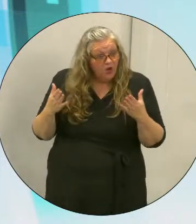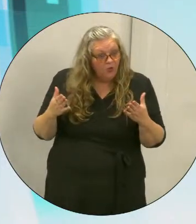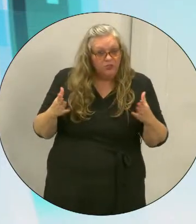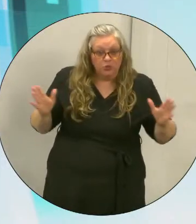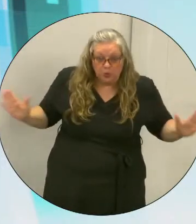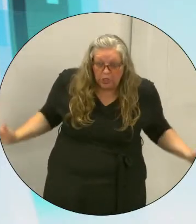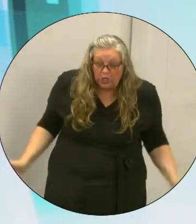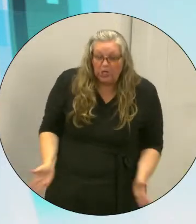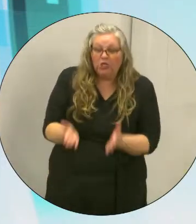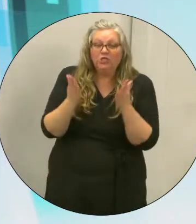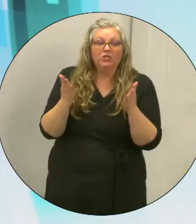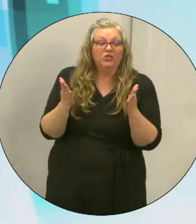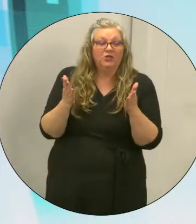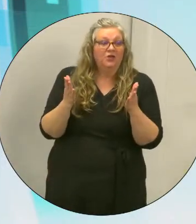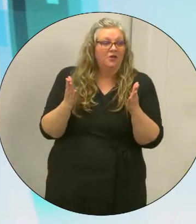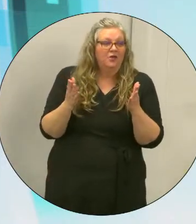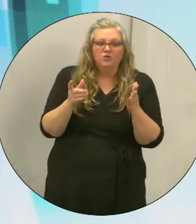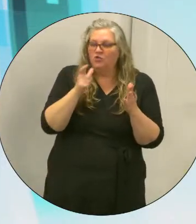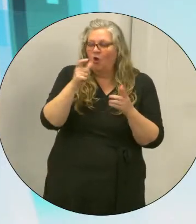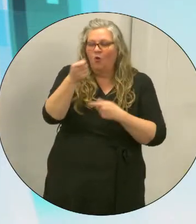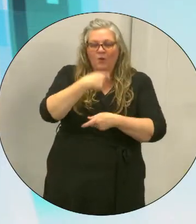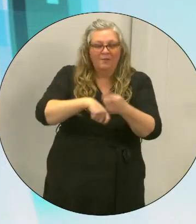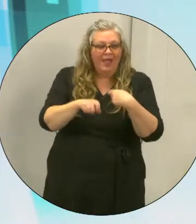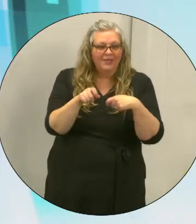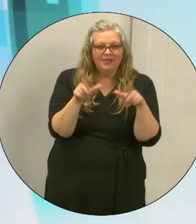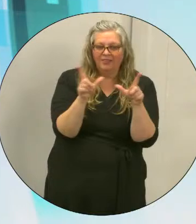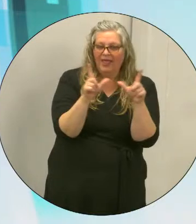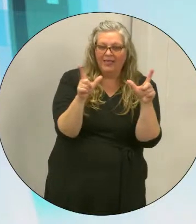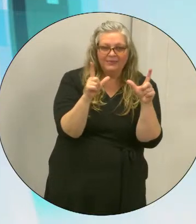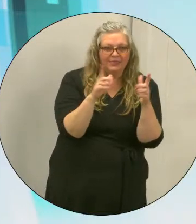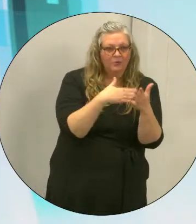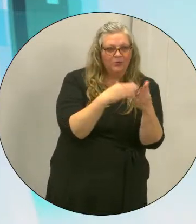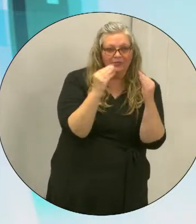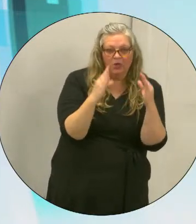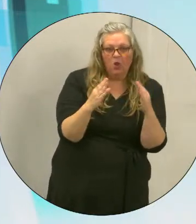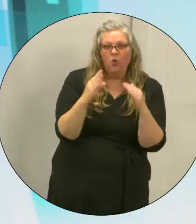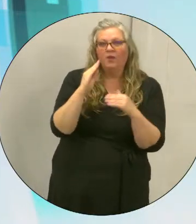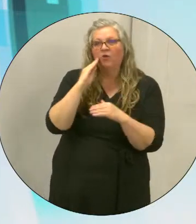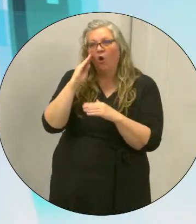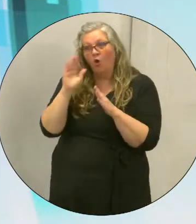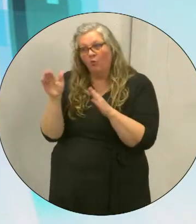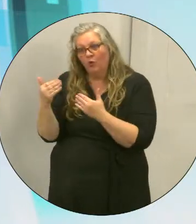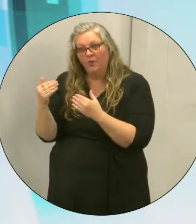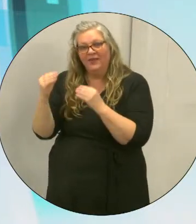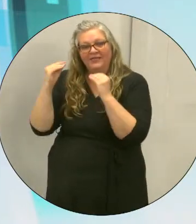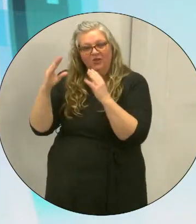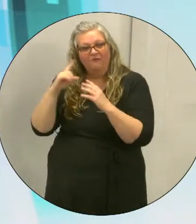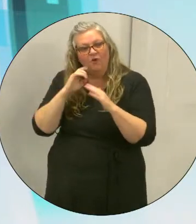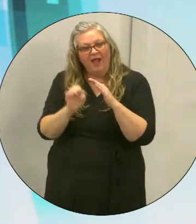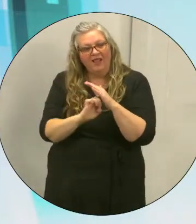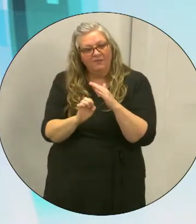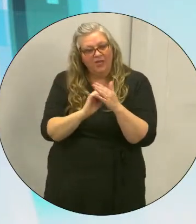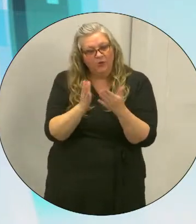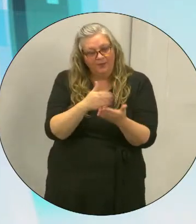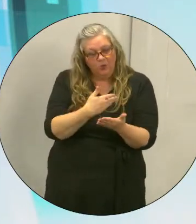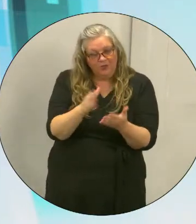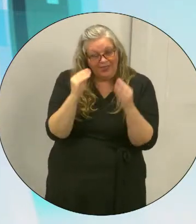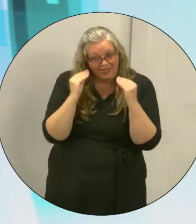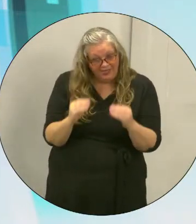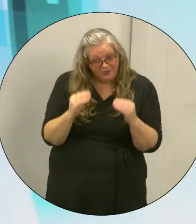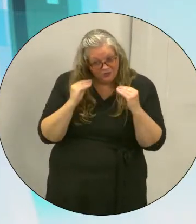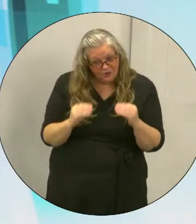you not to replace licensed music educators with homeroom teachers for elementary music